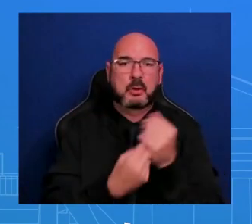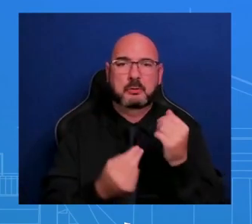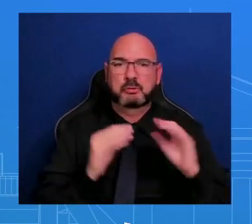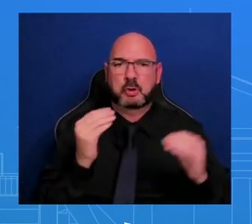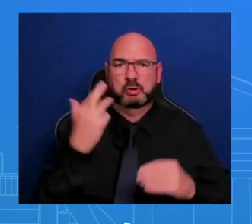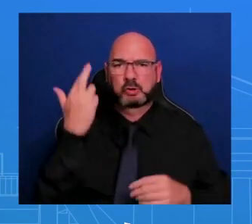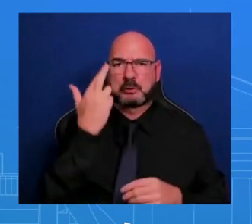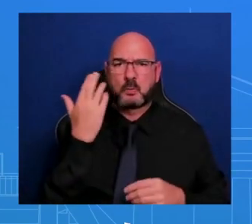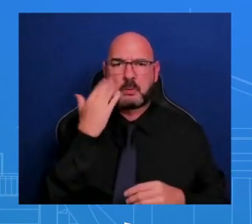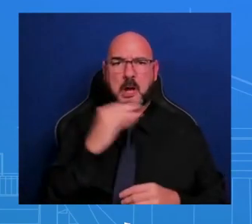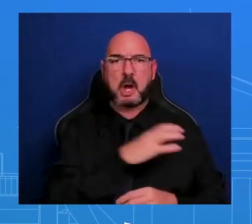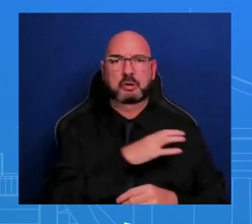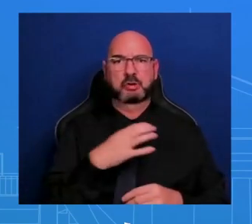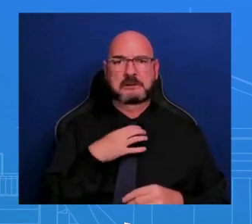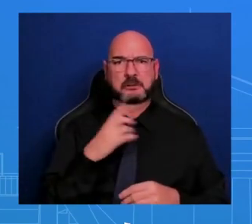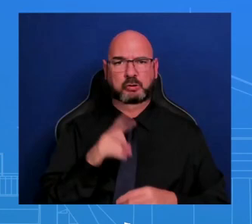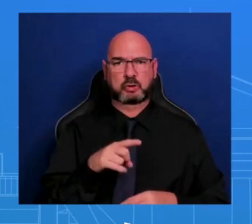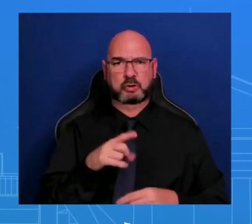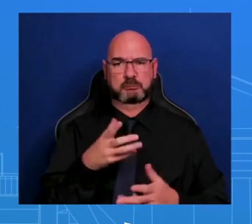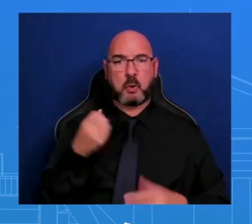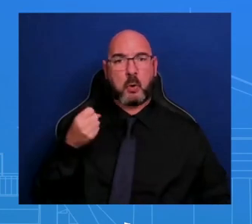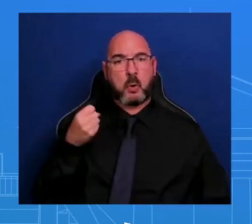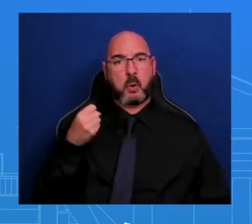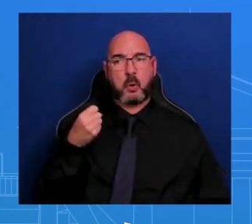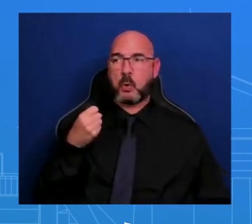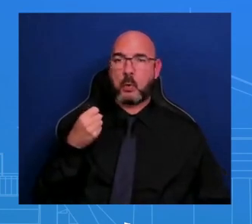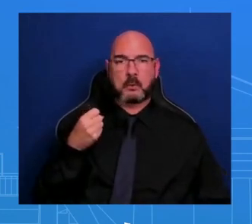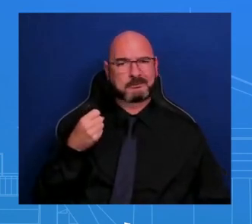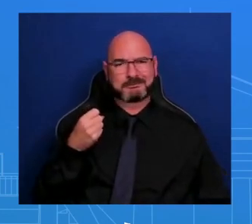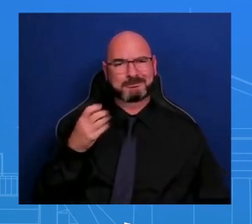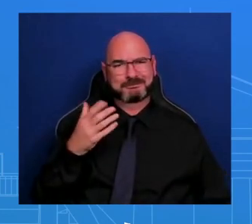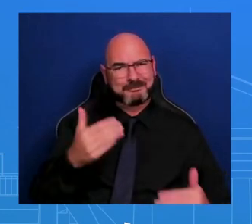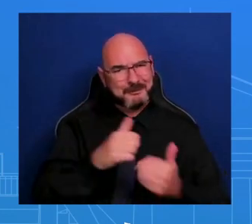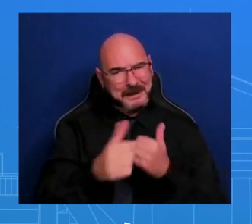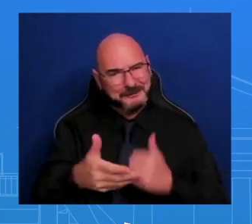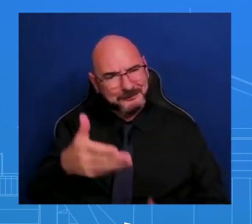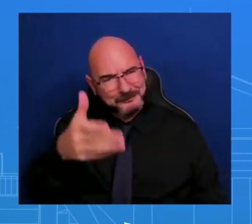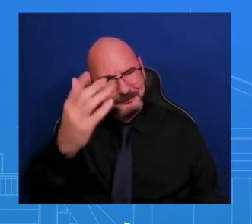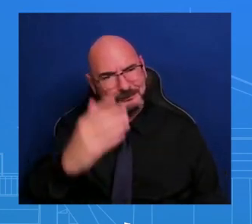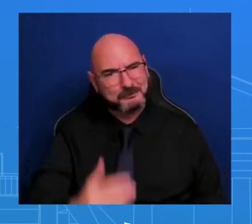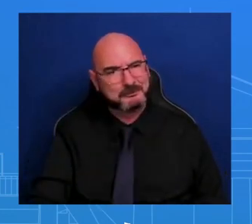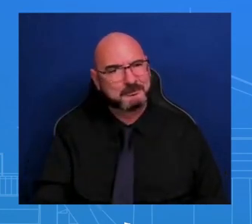domestic supplemental request out there, obviously we'll have conversations